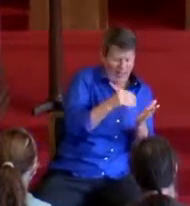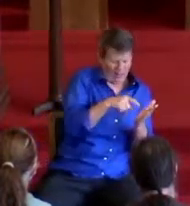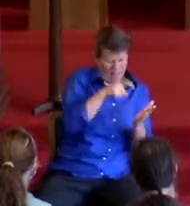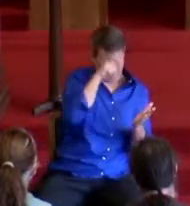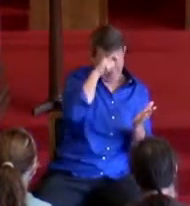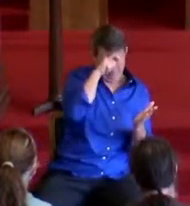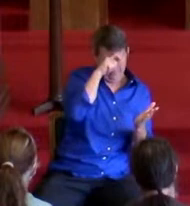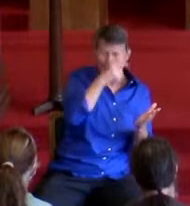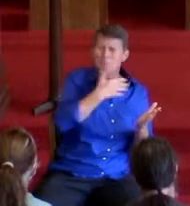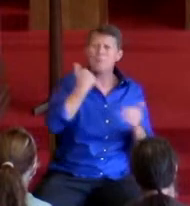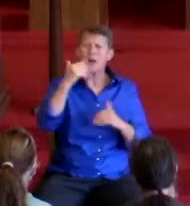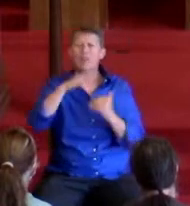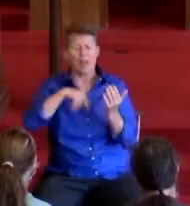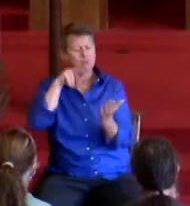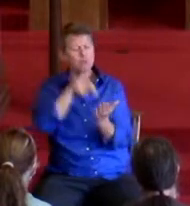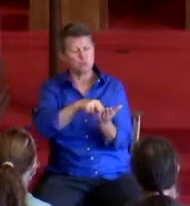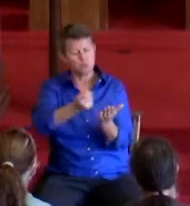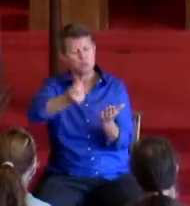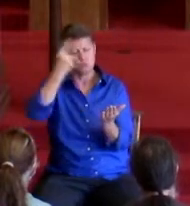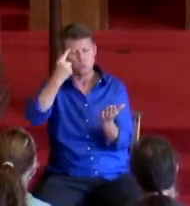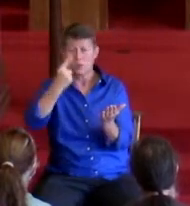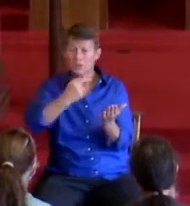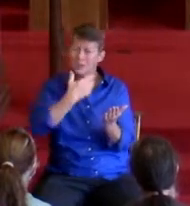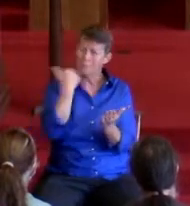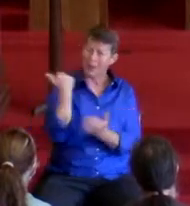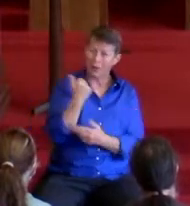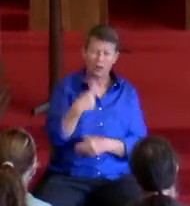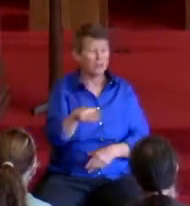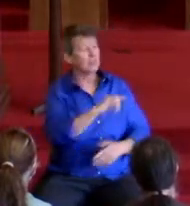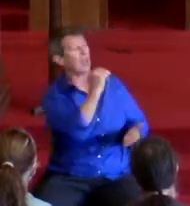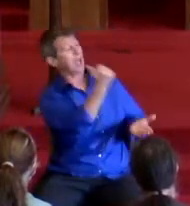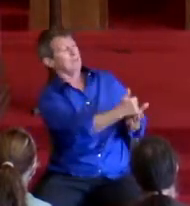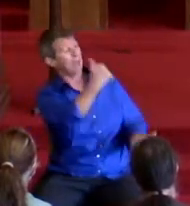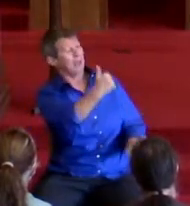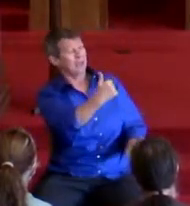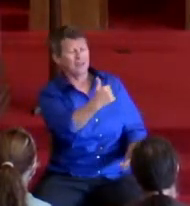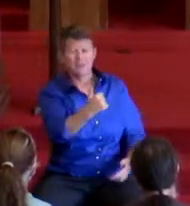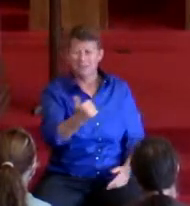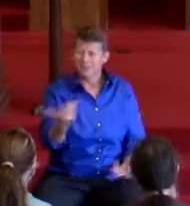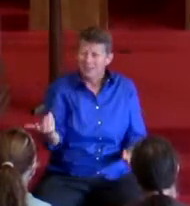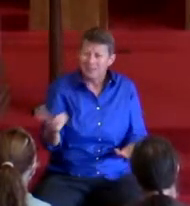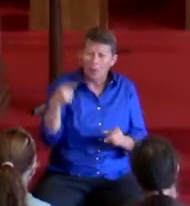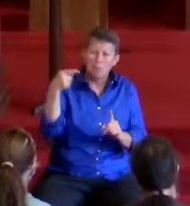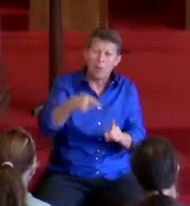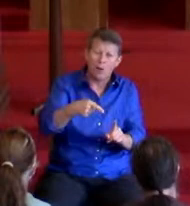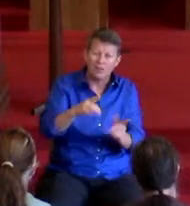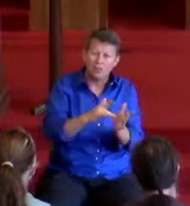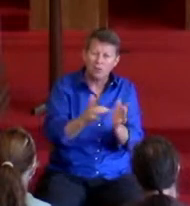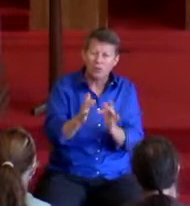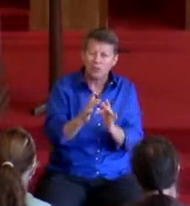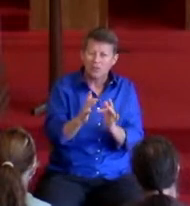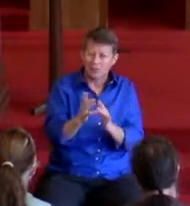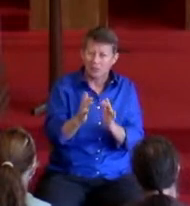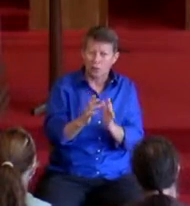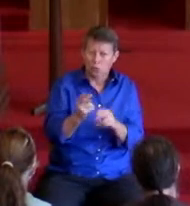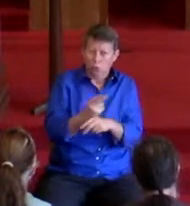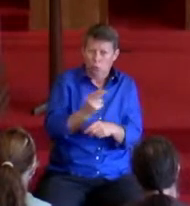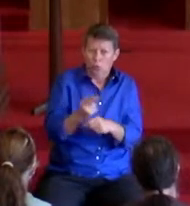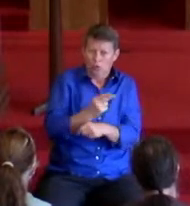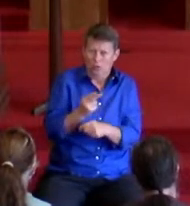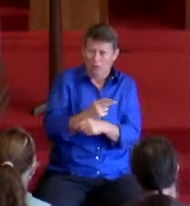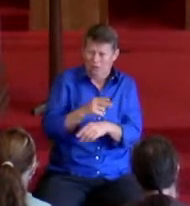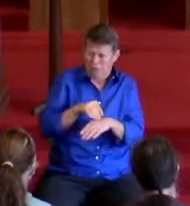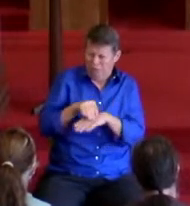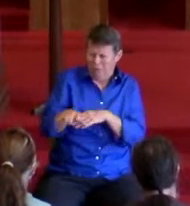better than knowing exactly what it says. Why else would Jesus use the method of